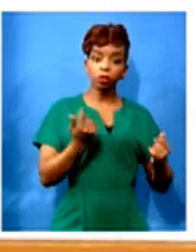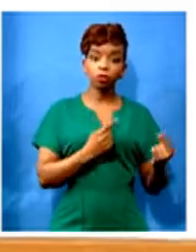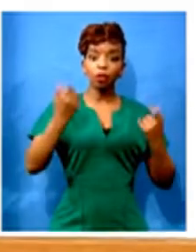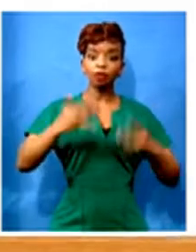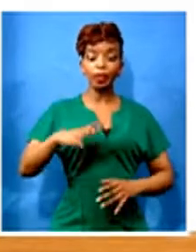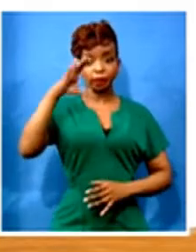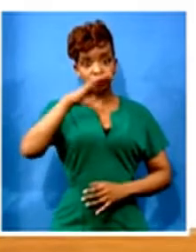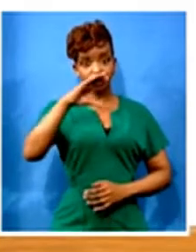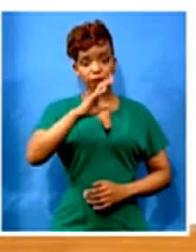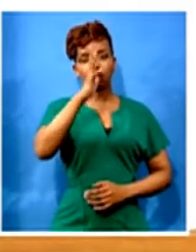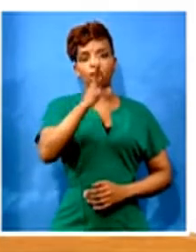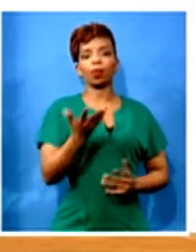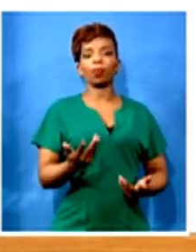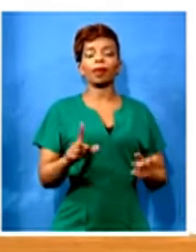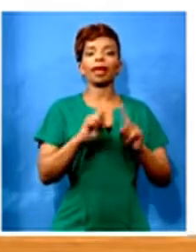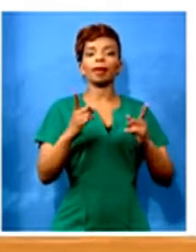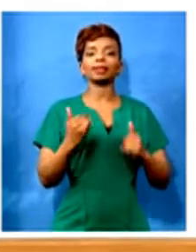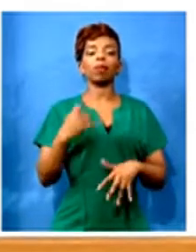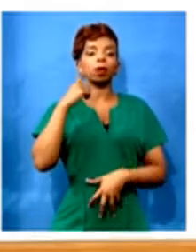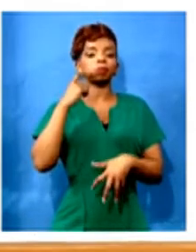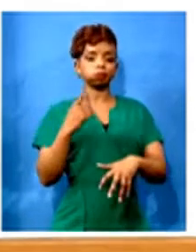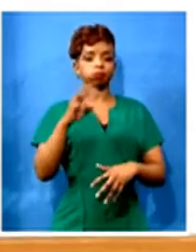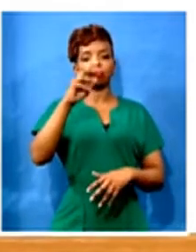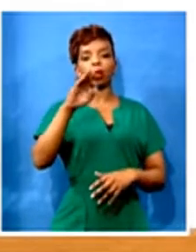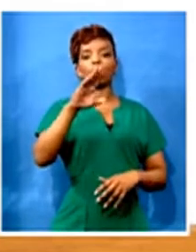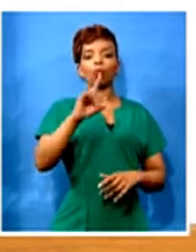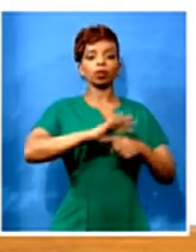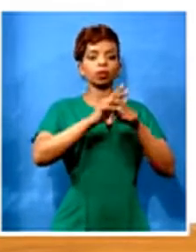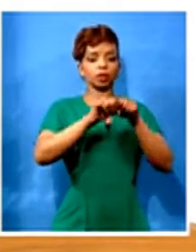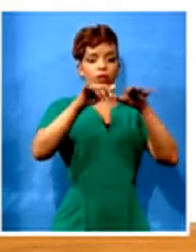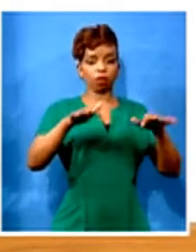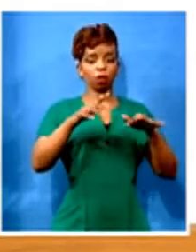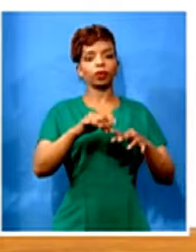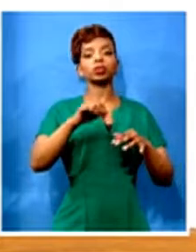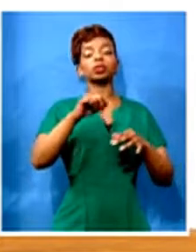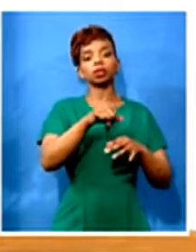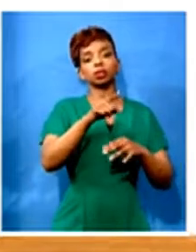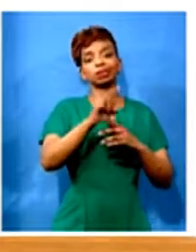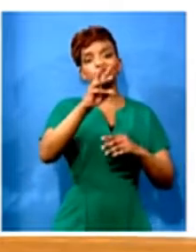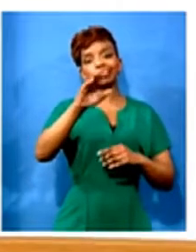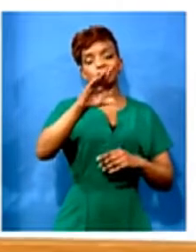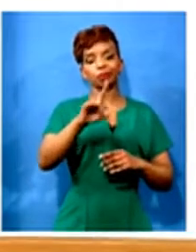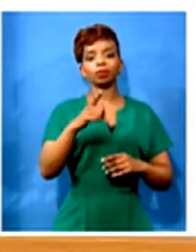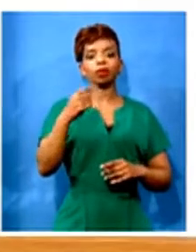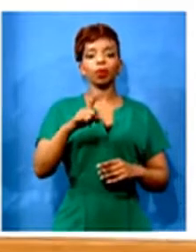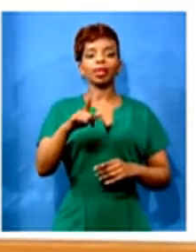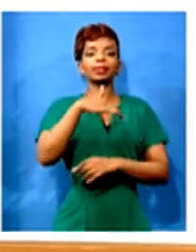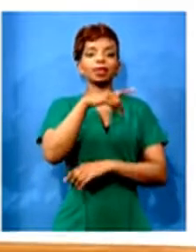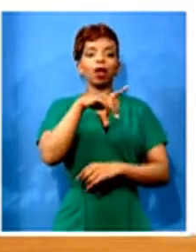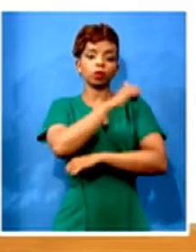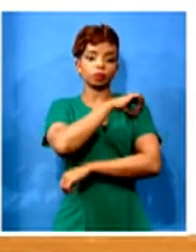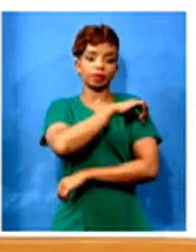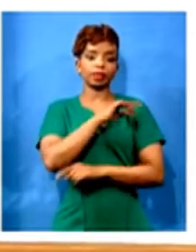ward, and then eventually go to VW for the opening of that field hospital. Another interesting thing which just also highlights the plight